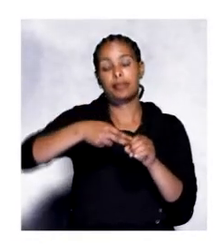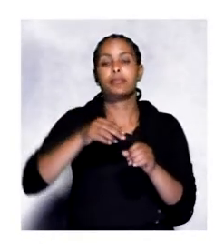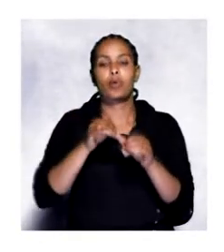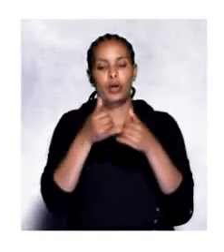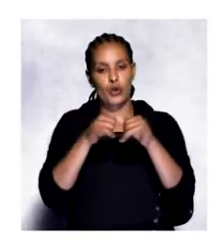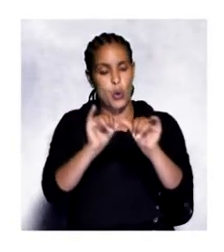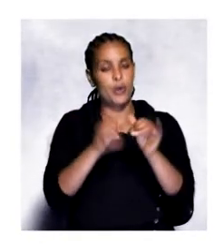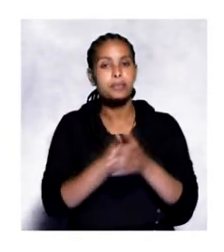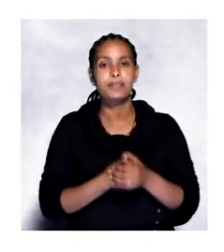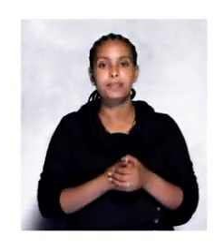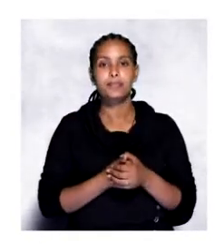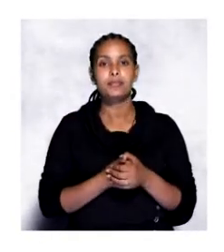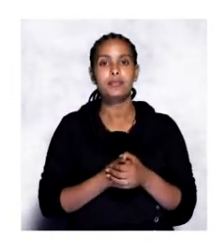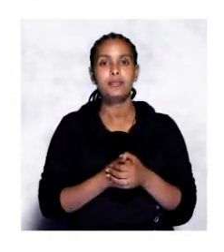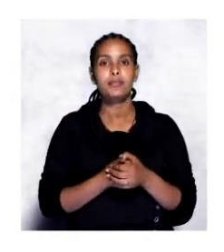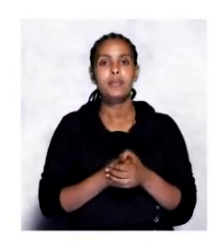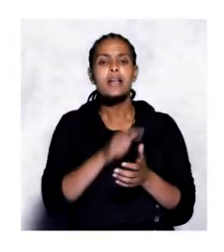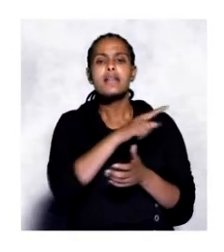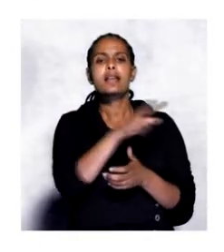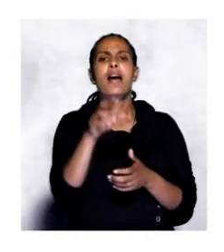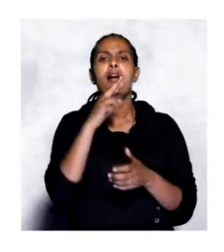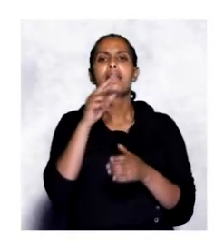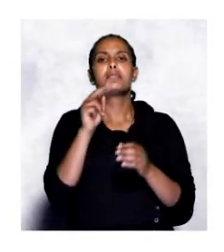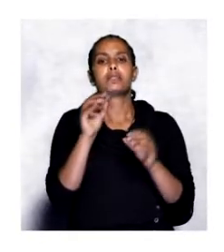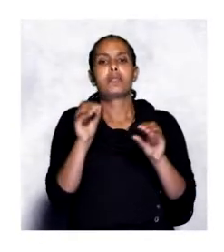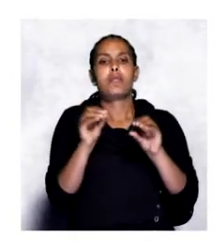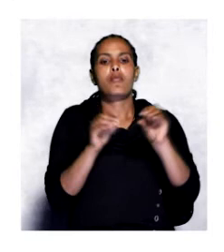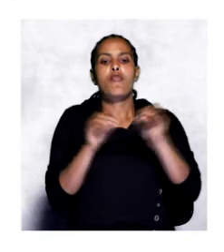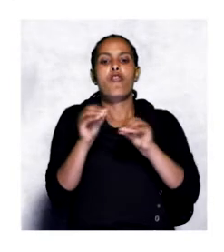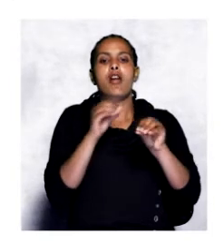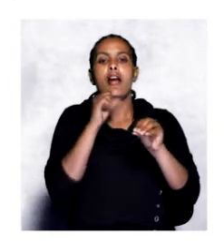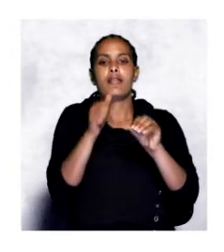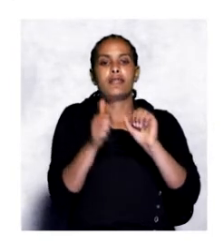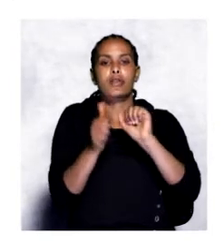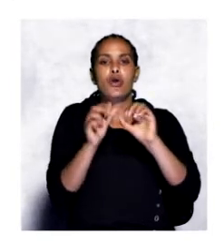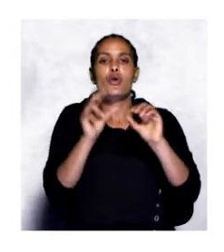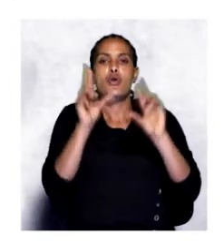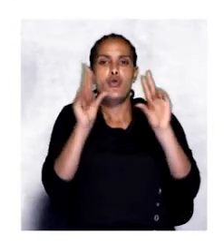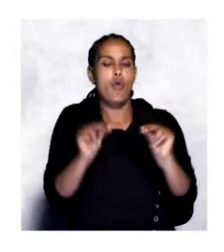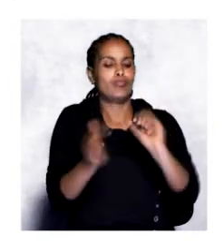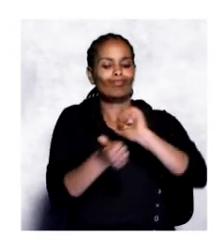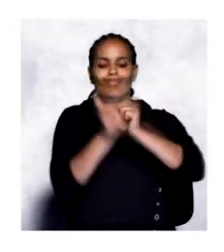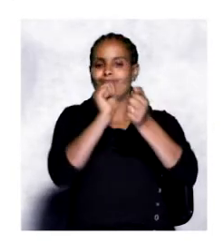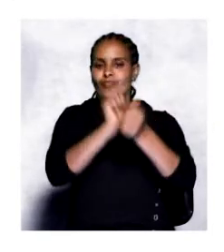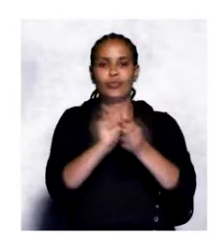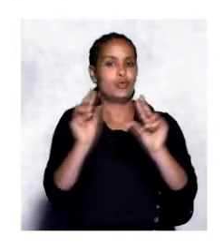on. They are non-volatile, no tendency to escape,